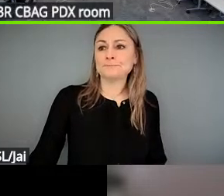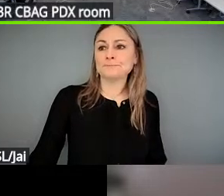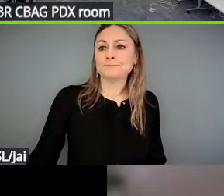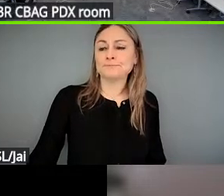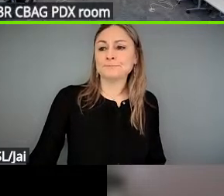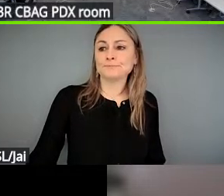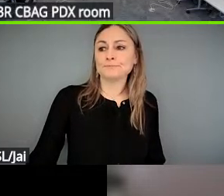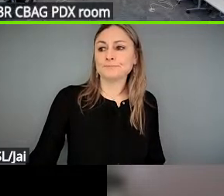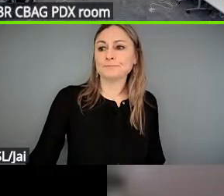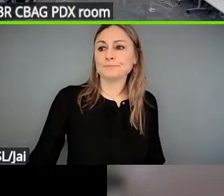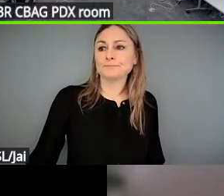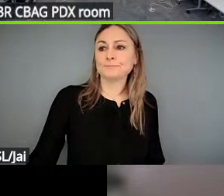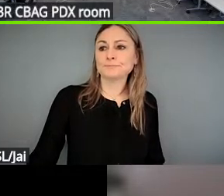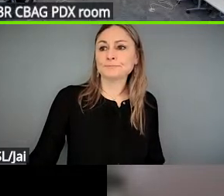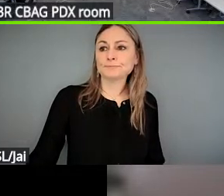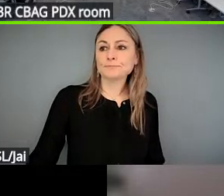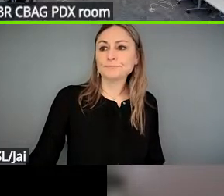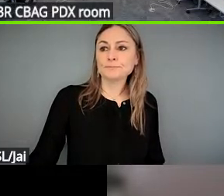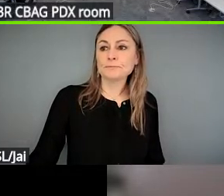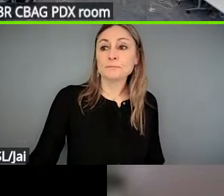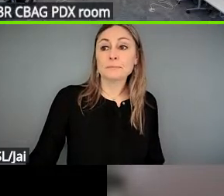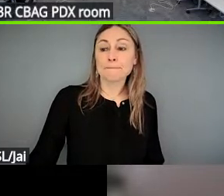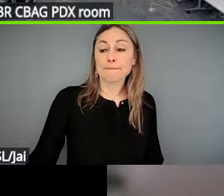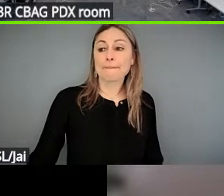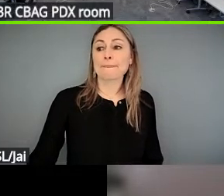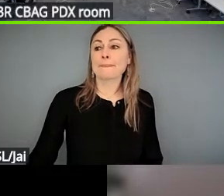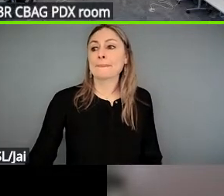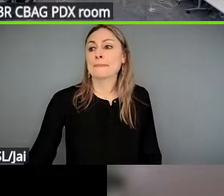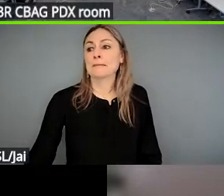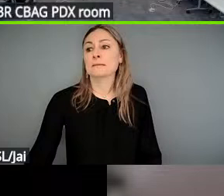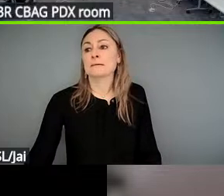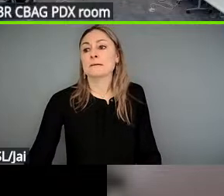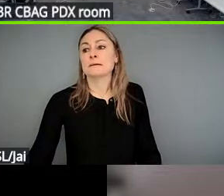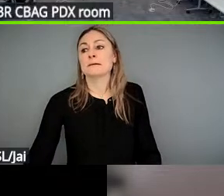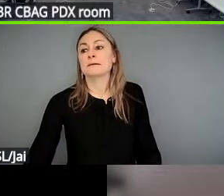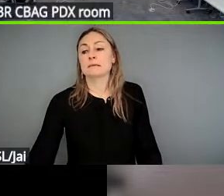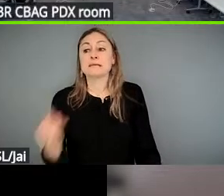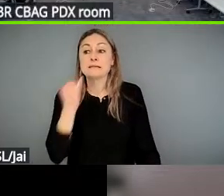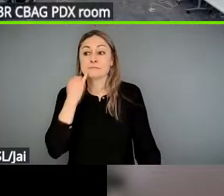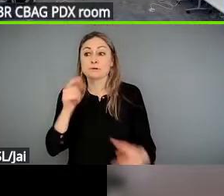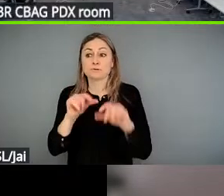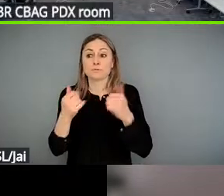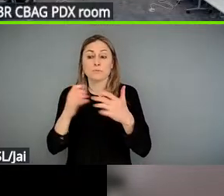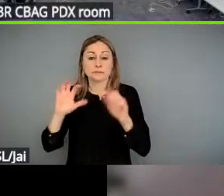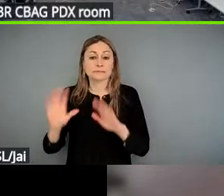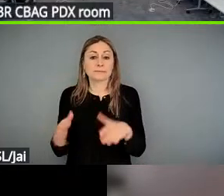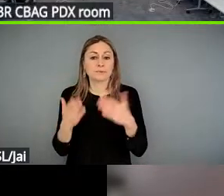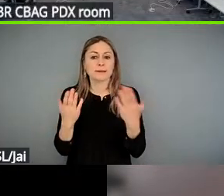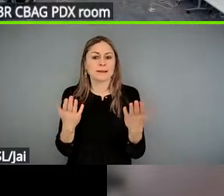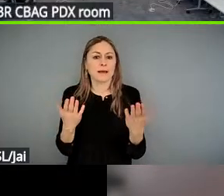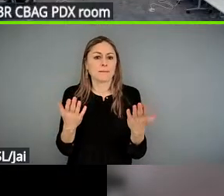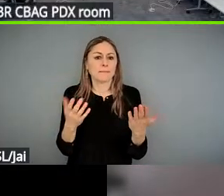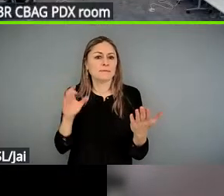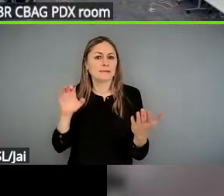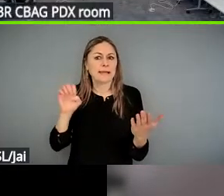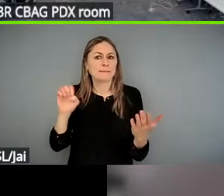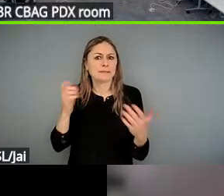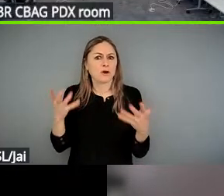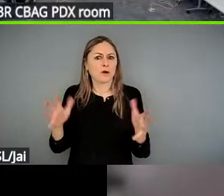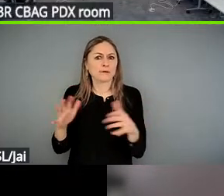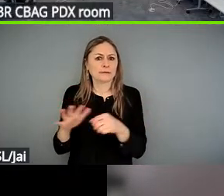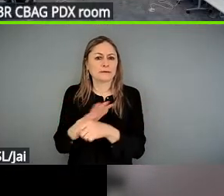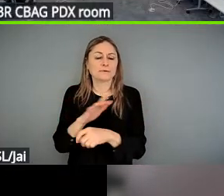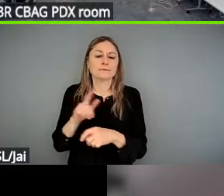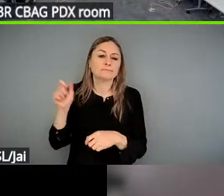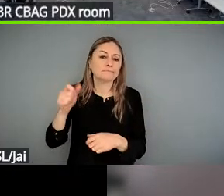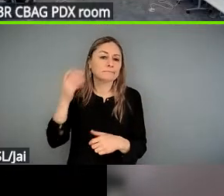Yeah, I mean, if the group wants to bring that forward as a recommendation, I think Emily kind of covered it, that we are aware, that it's a public comment.